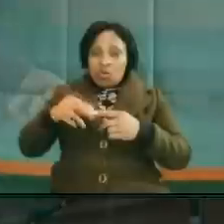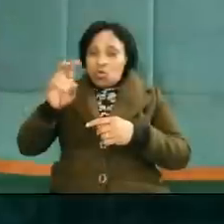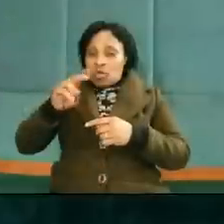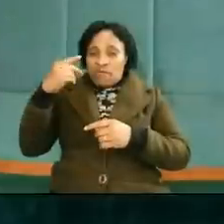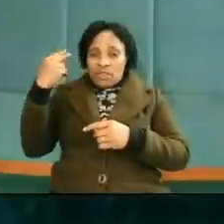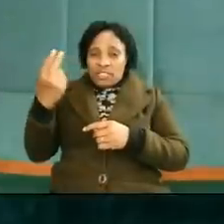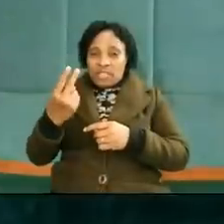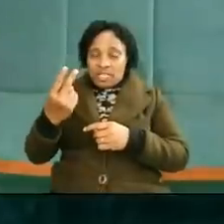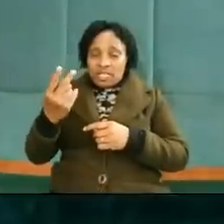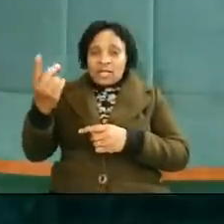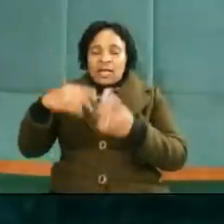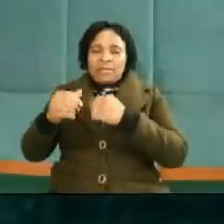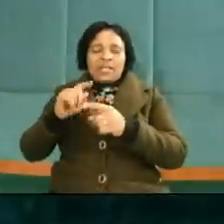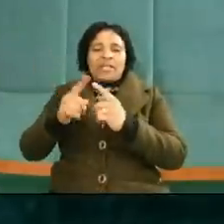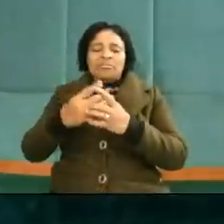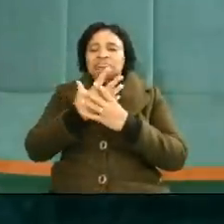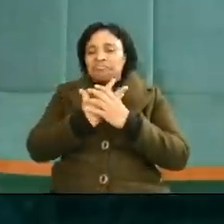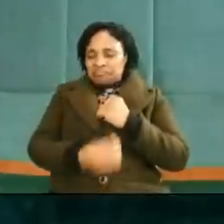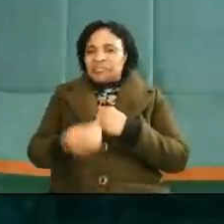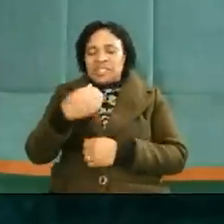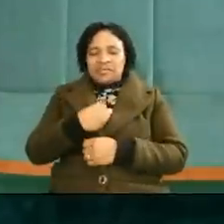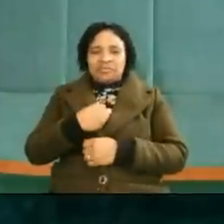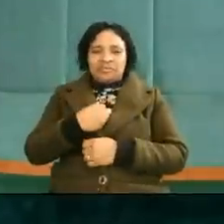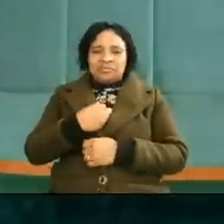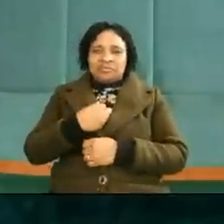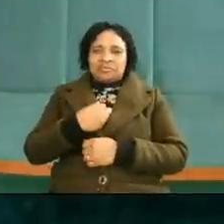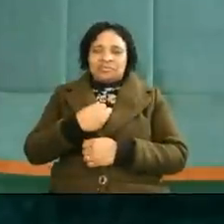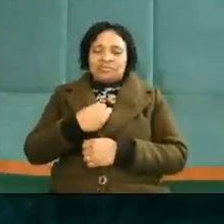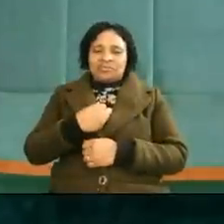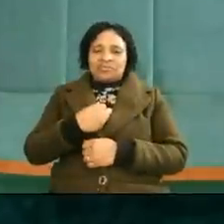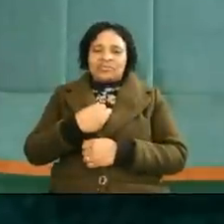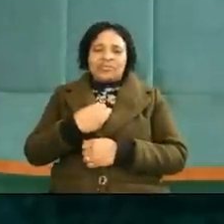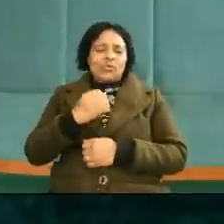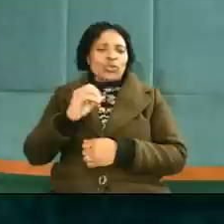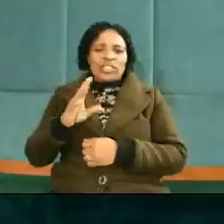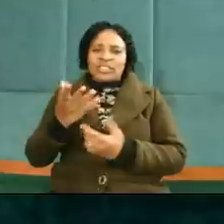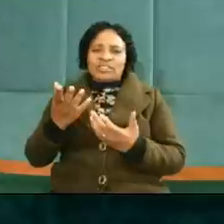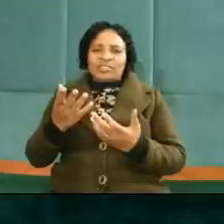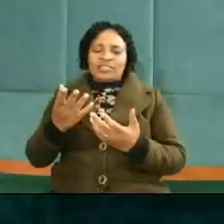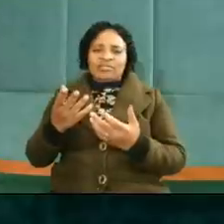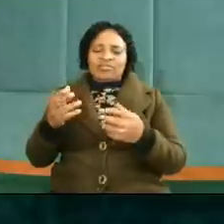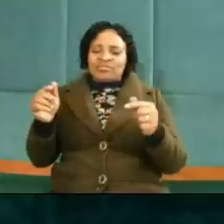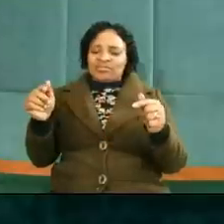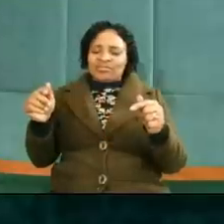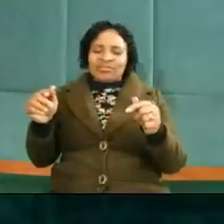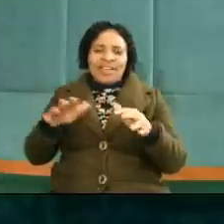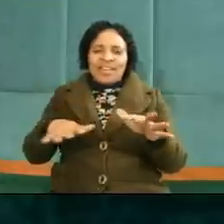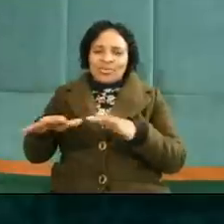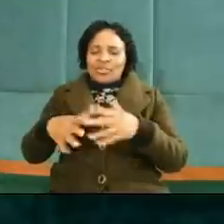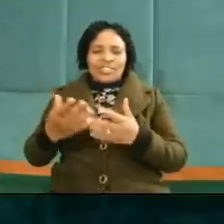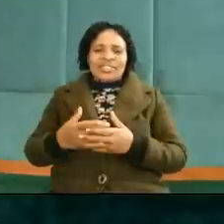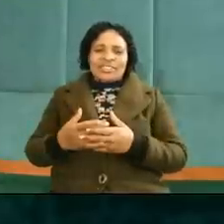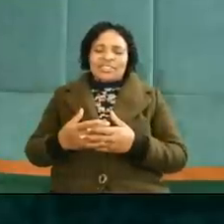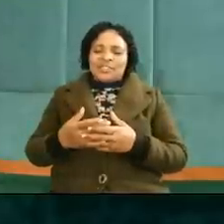coming and then get disappointed. Wars and no, Jesus not coming. Earthquake, no, Jesus not coming.